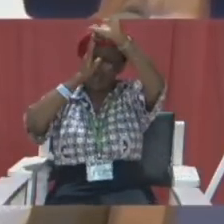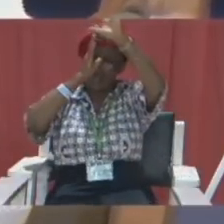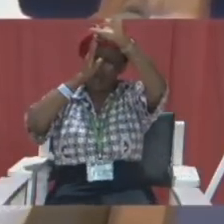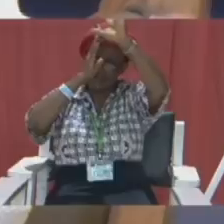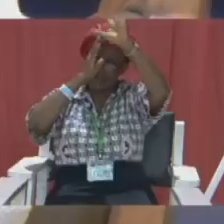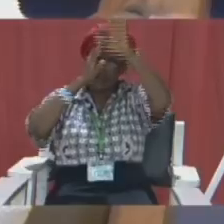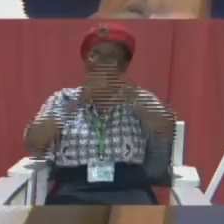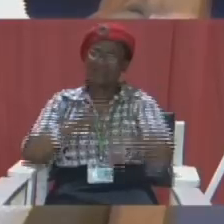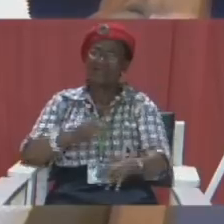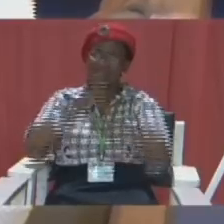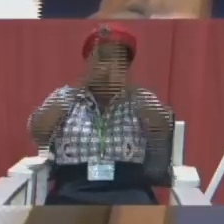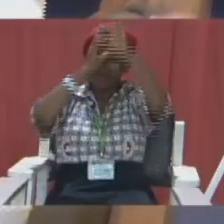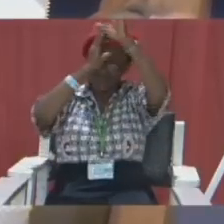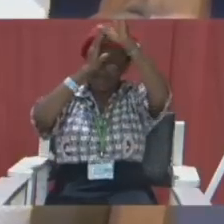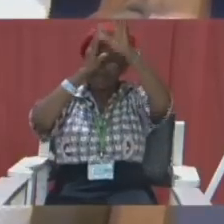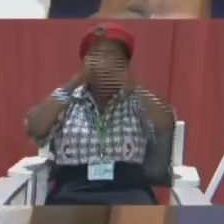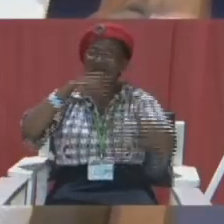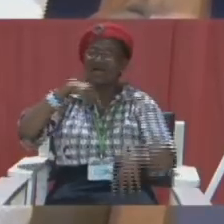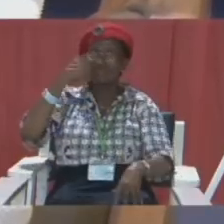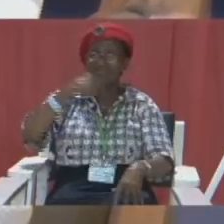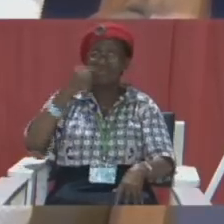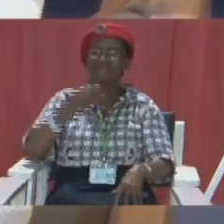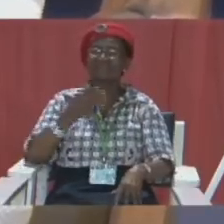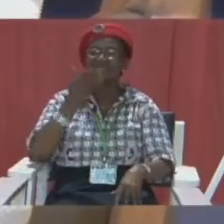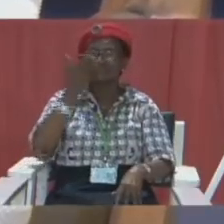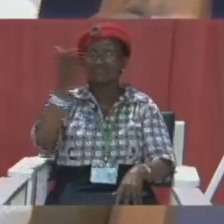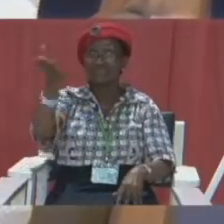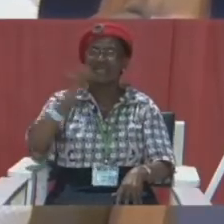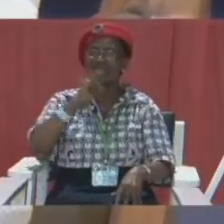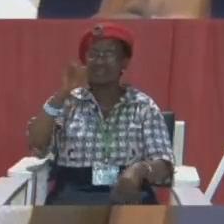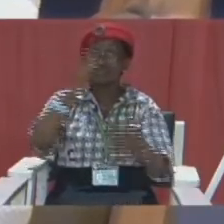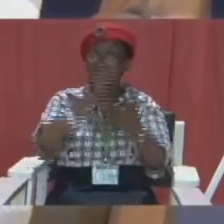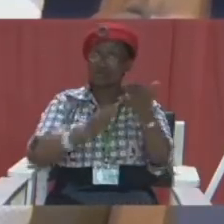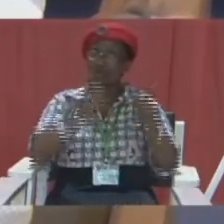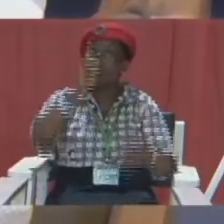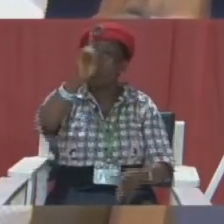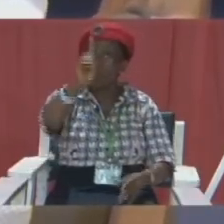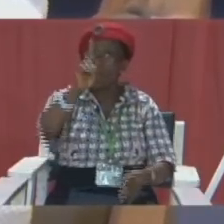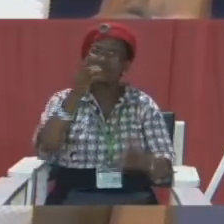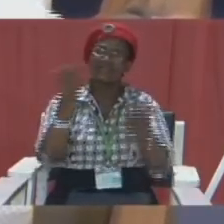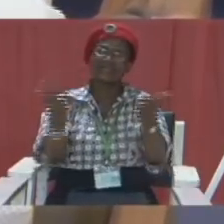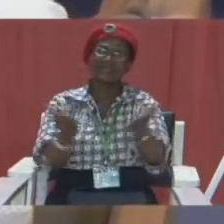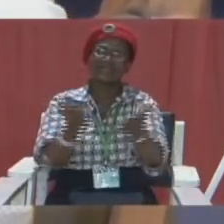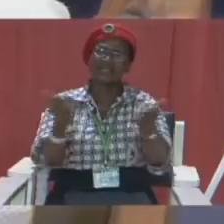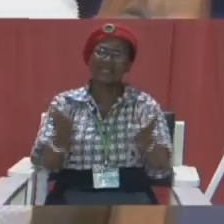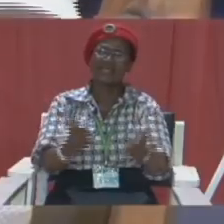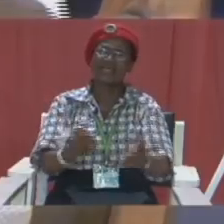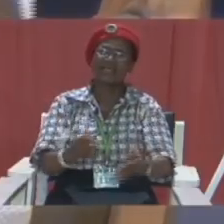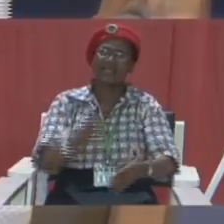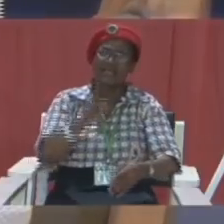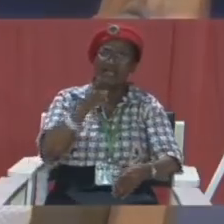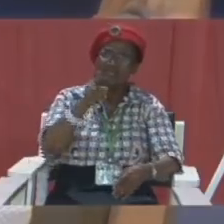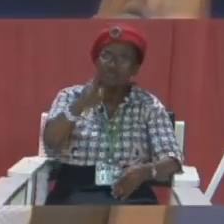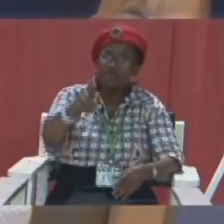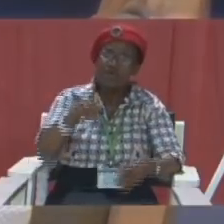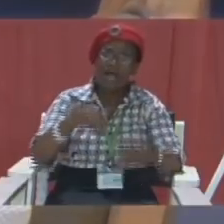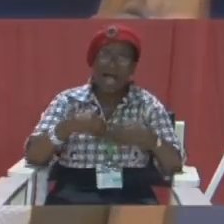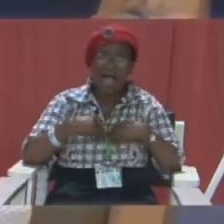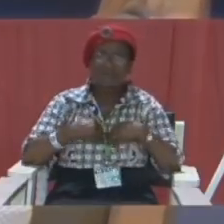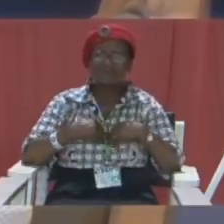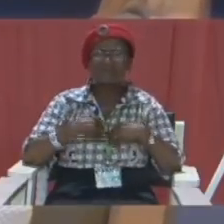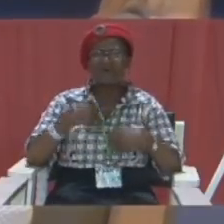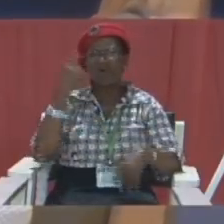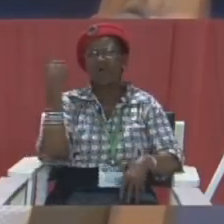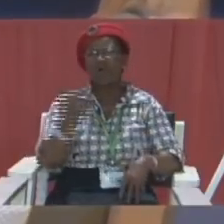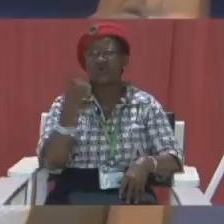Daddy says there's someone here. Daddy, so we pray any company. You've always wondered what is